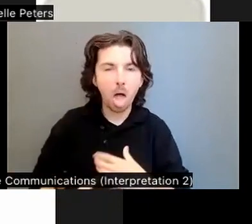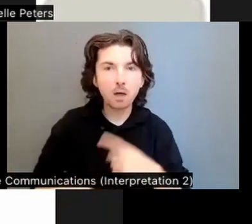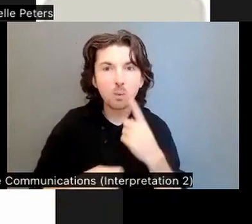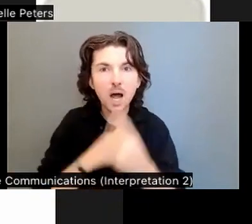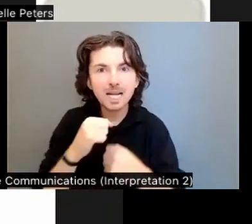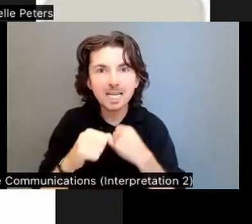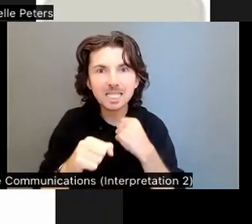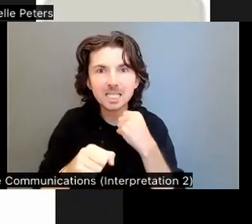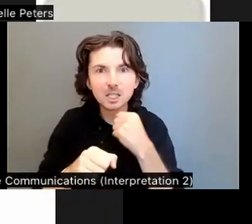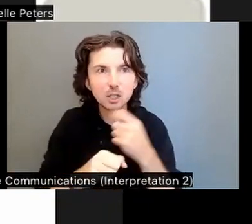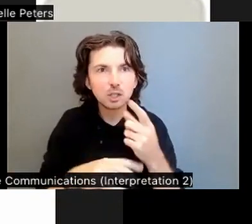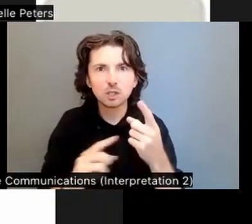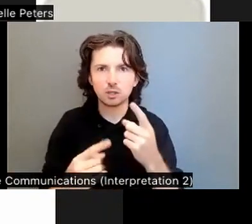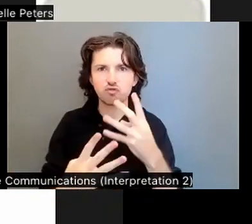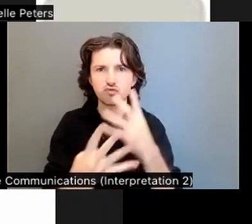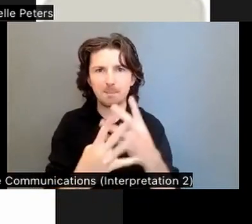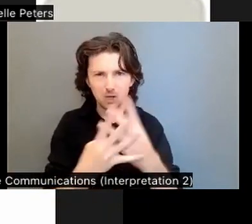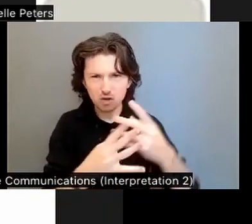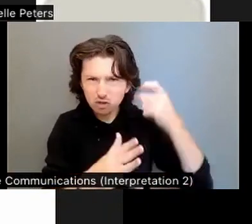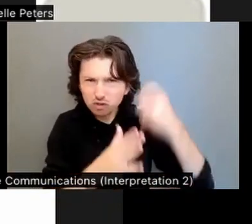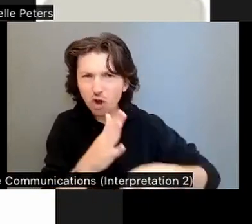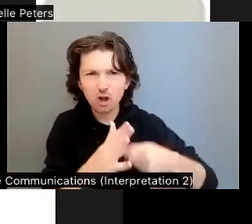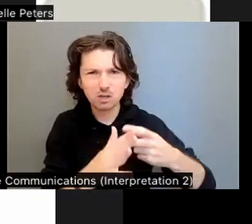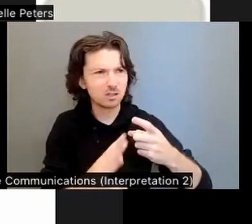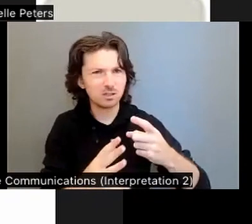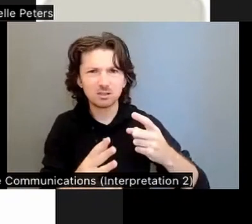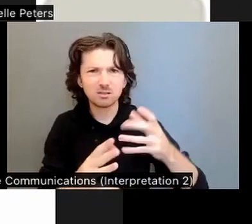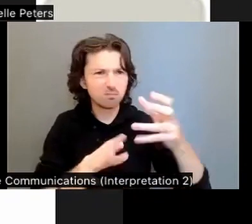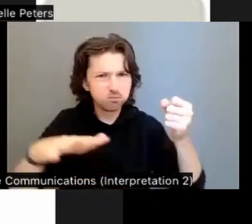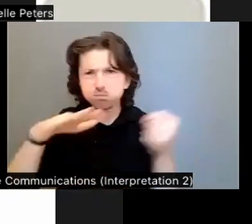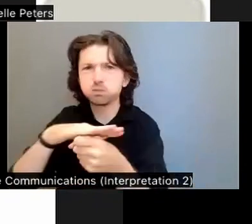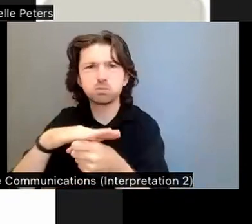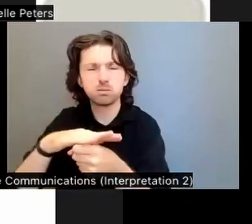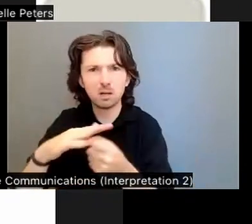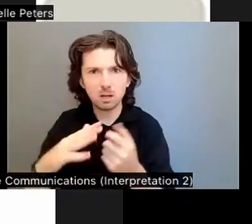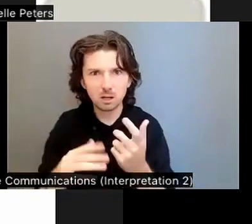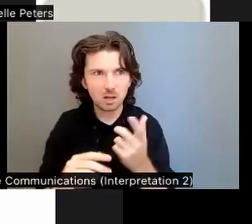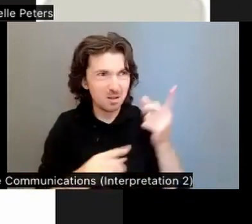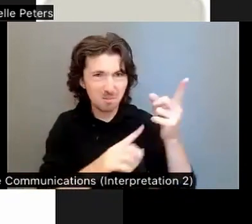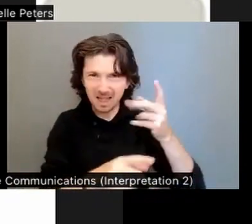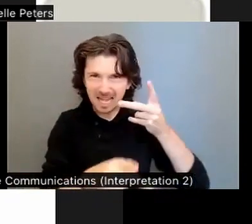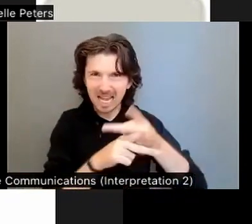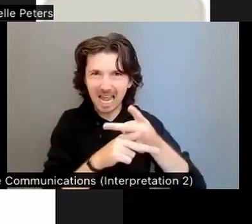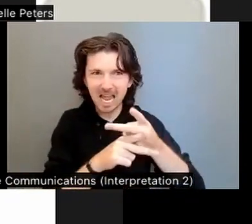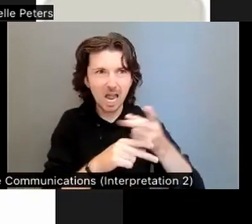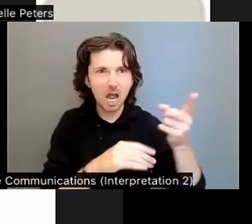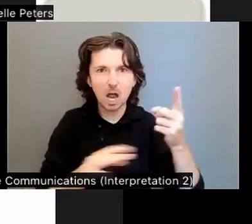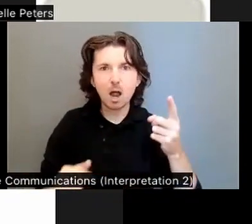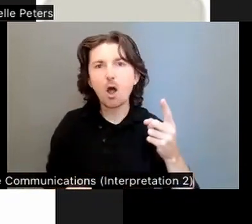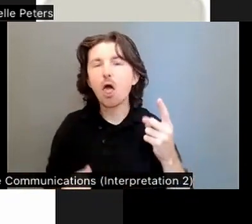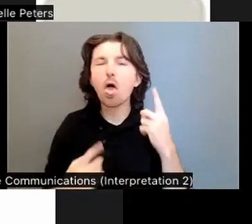is so reflective of what was the value of Florence's life and how it was perceived